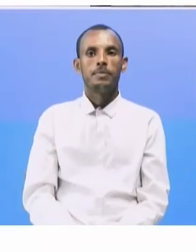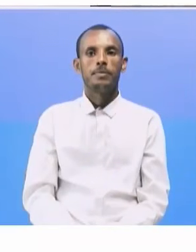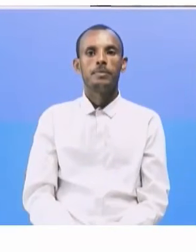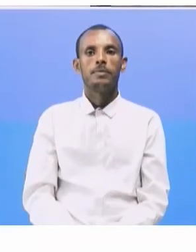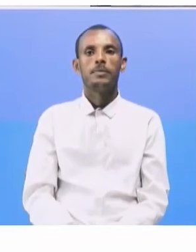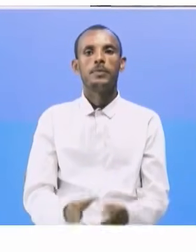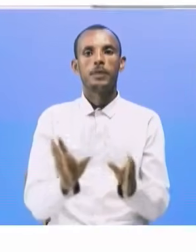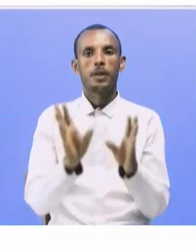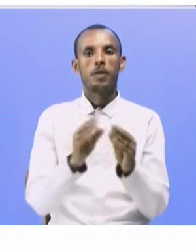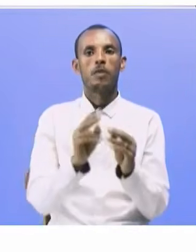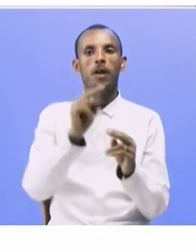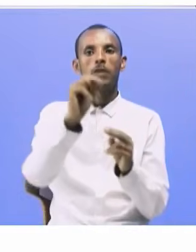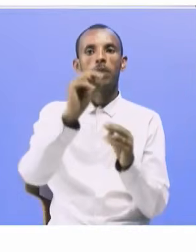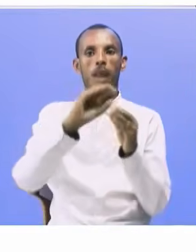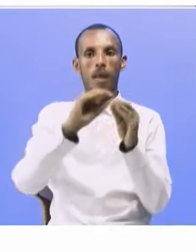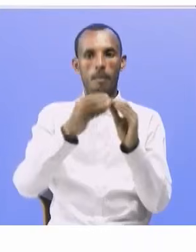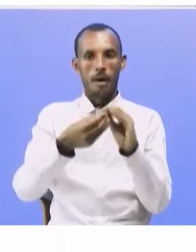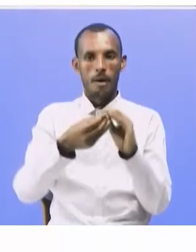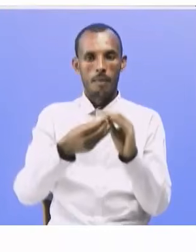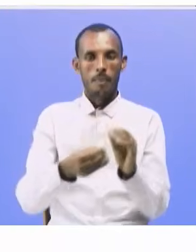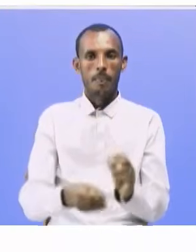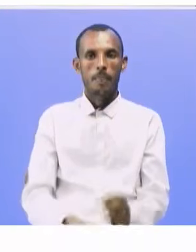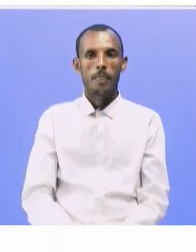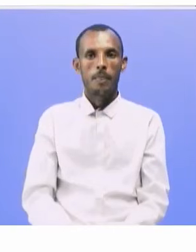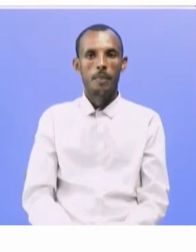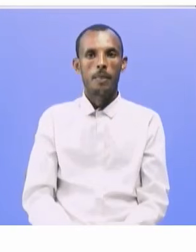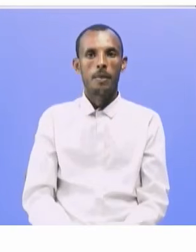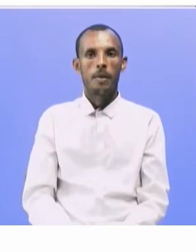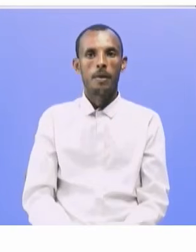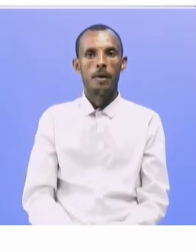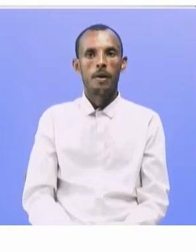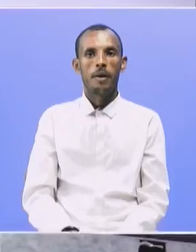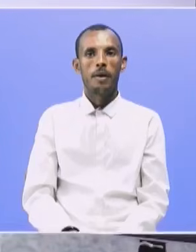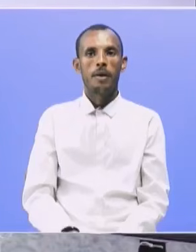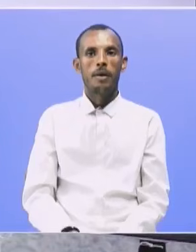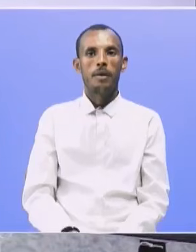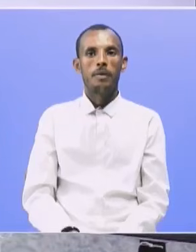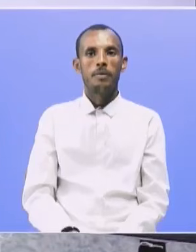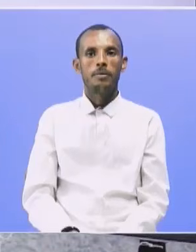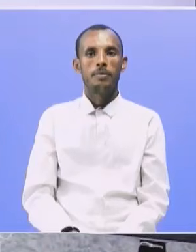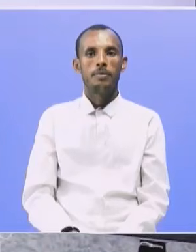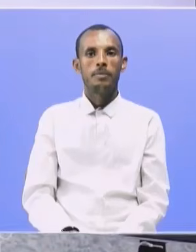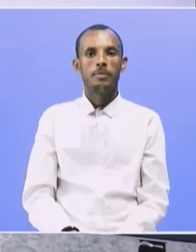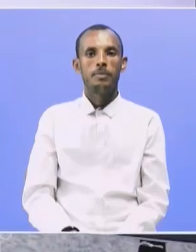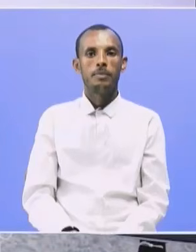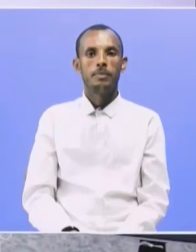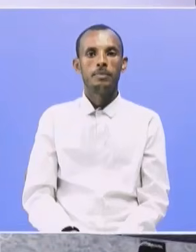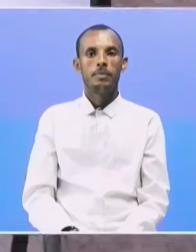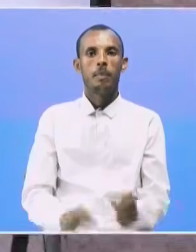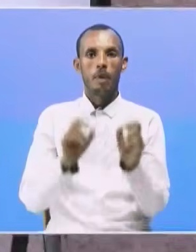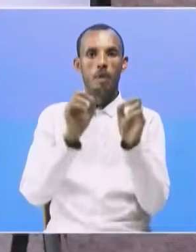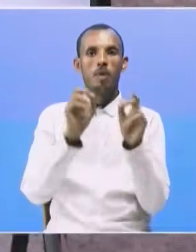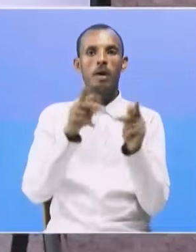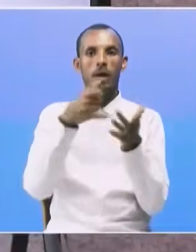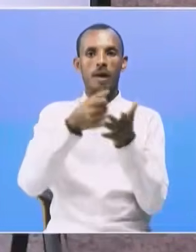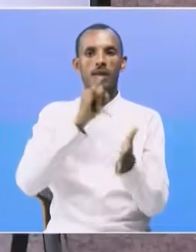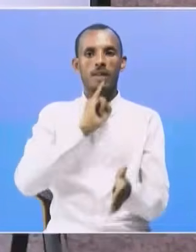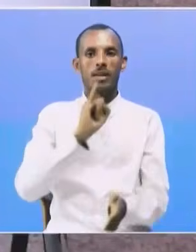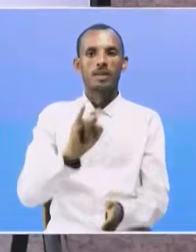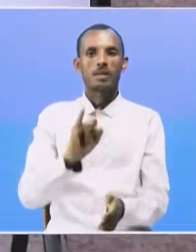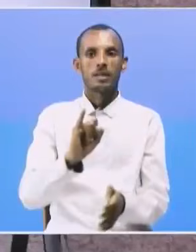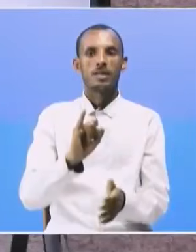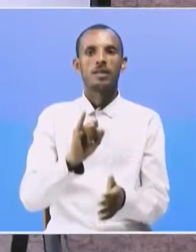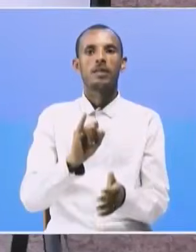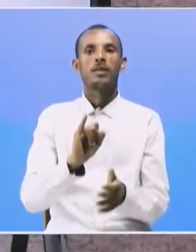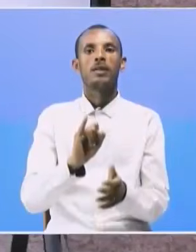numbers. The set of natural numbers. Okay, is this a